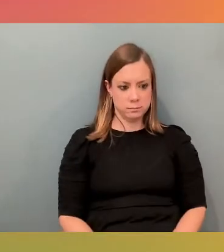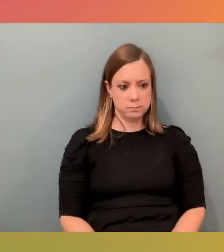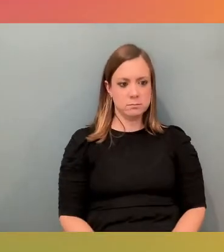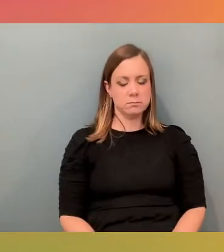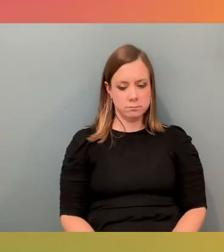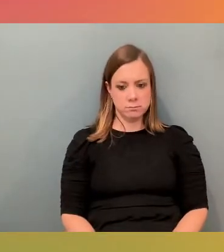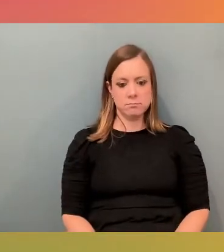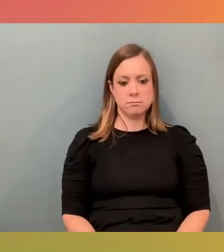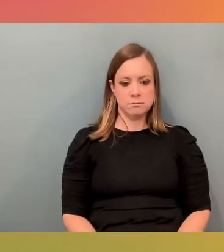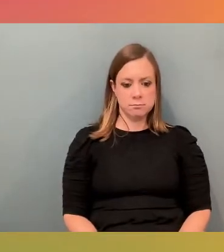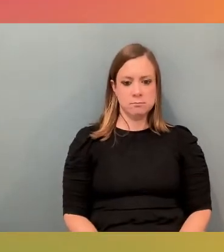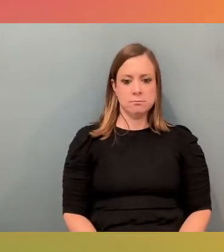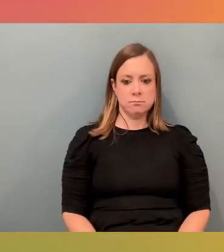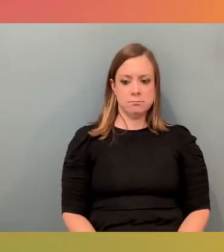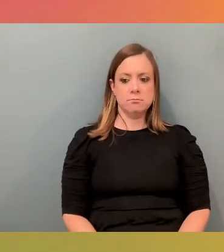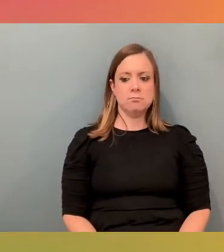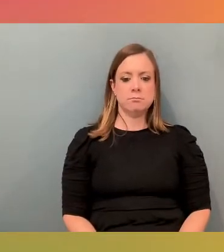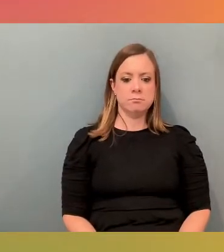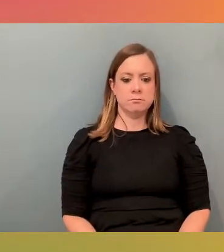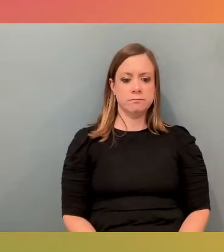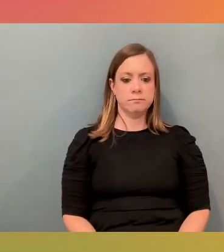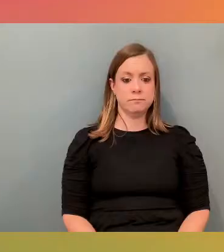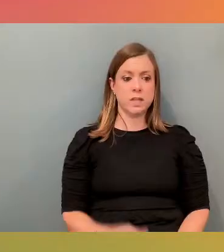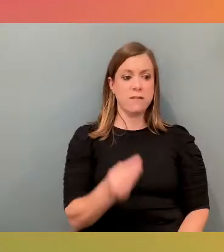Couple breaths right here.